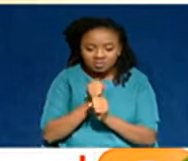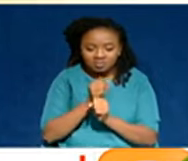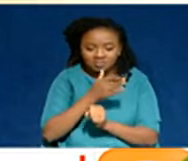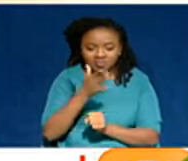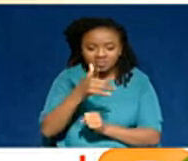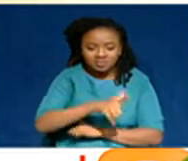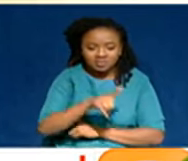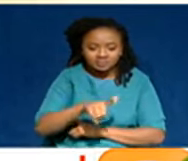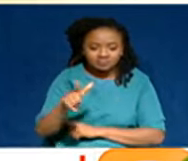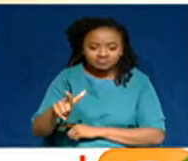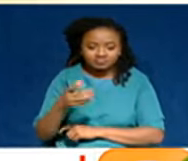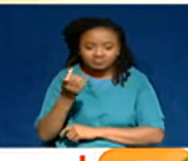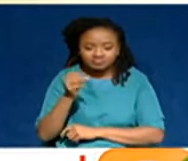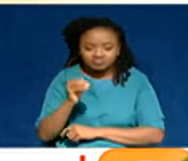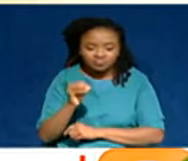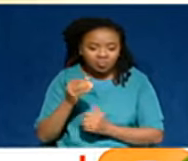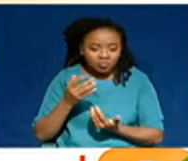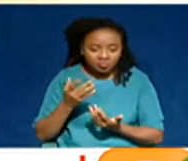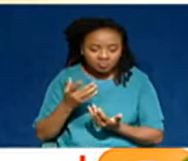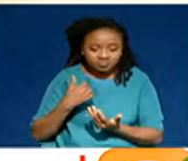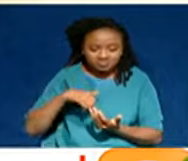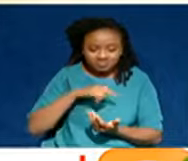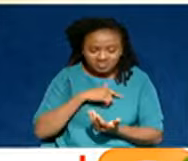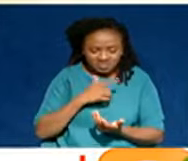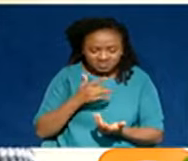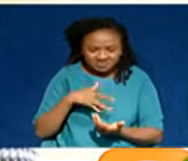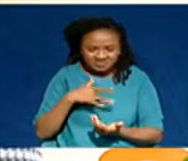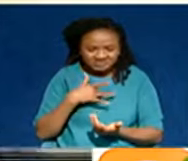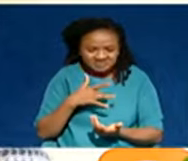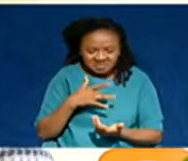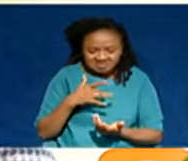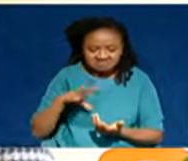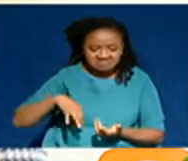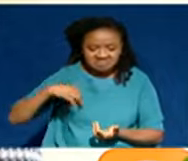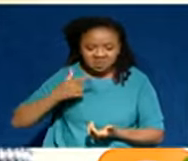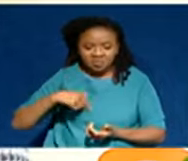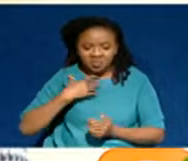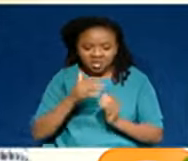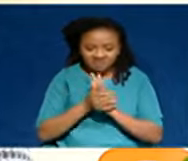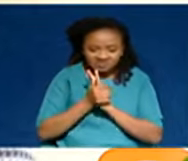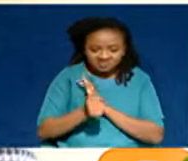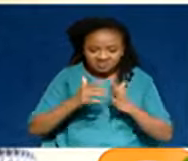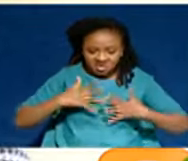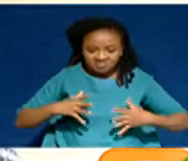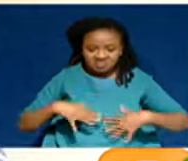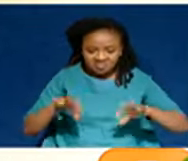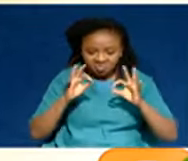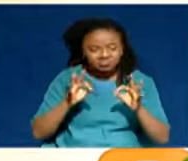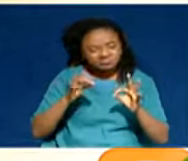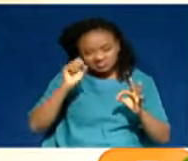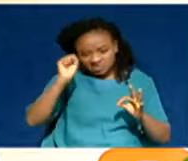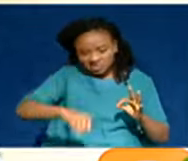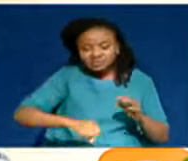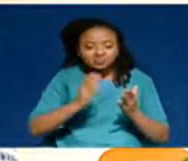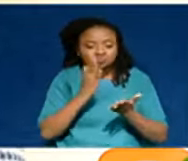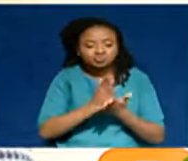low. And yet we pride ourselves as having the best talent, which I agree we have the best talent. So that is the